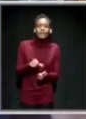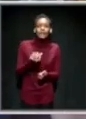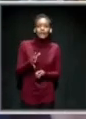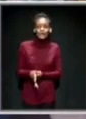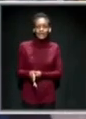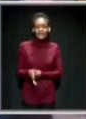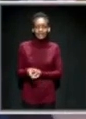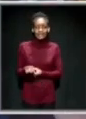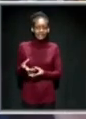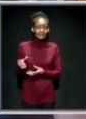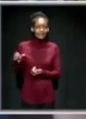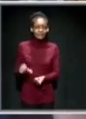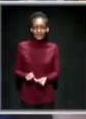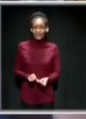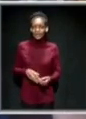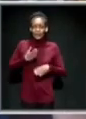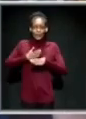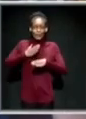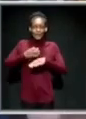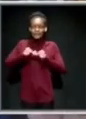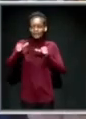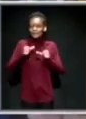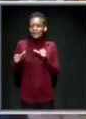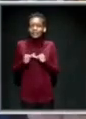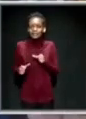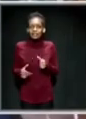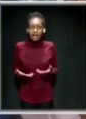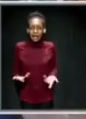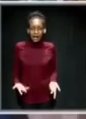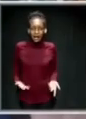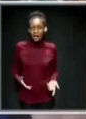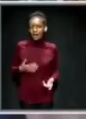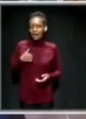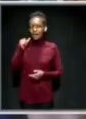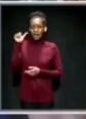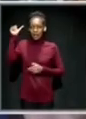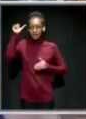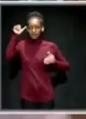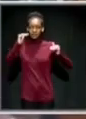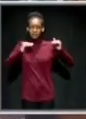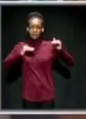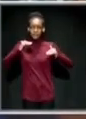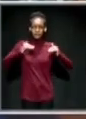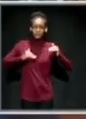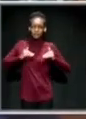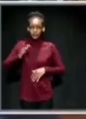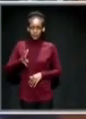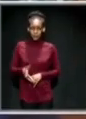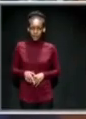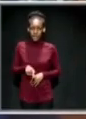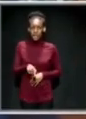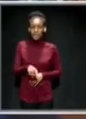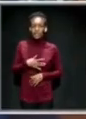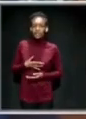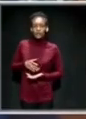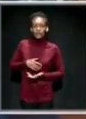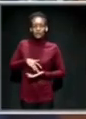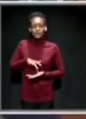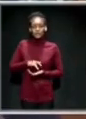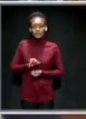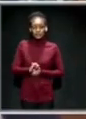are going to be more balanced adults, and they are going to be in a better position to contribute to their